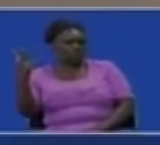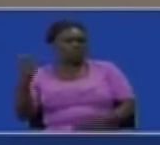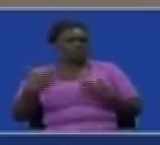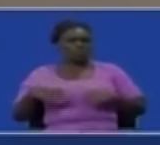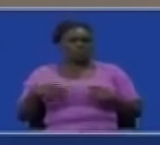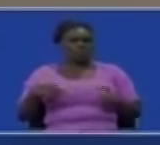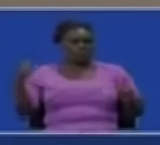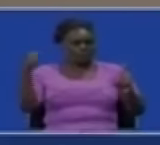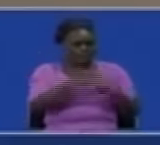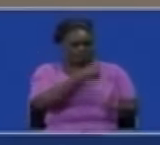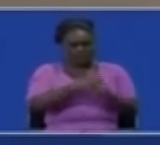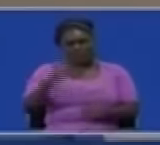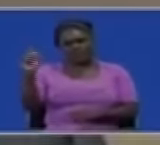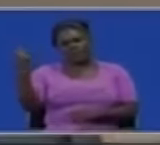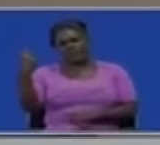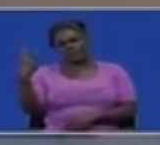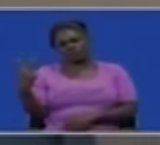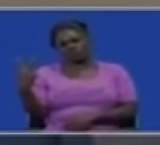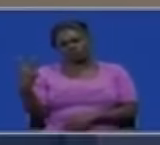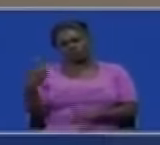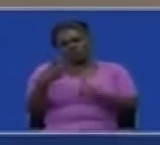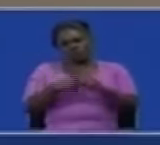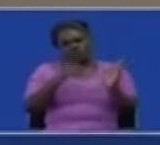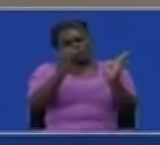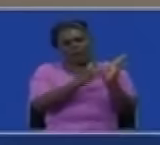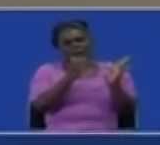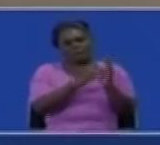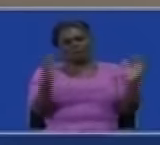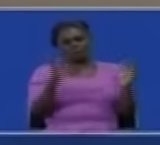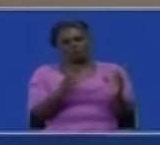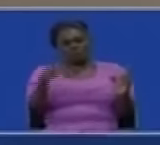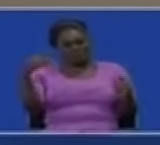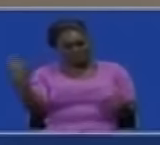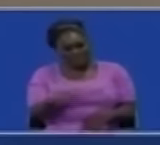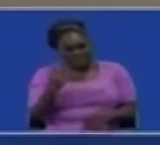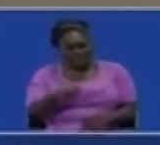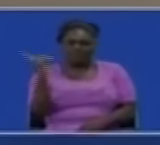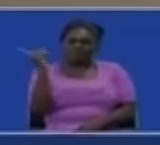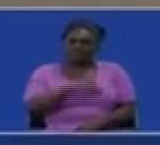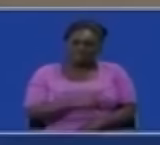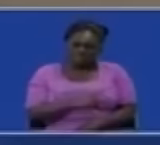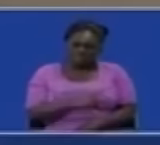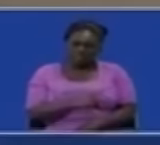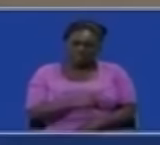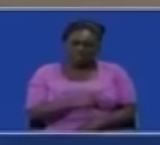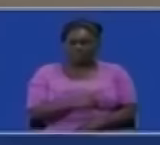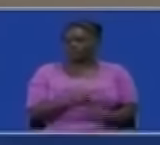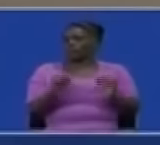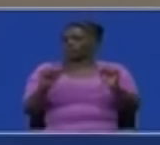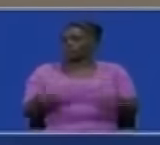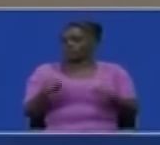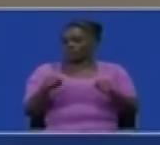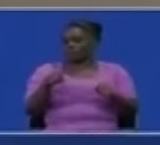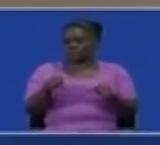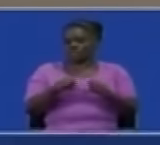attacked. Two Kenyans from the Kamba tribe have been attacked in Garissa now, so far. And the likelihood of this